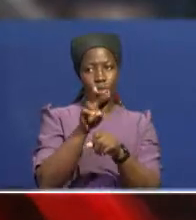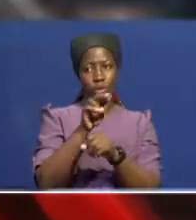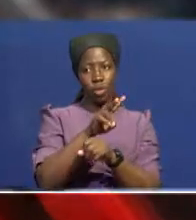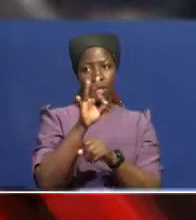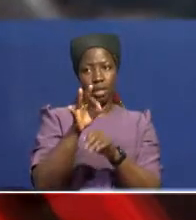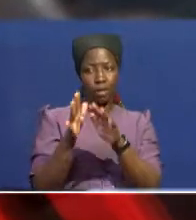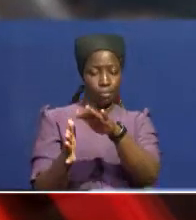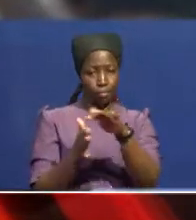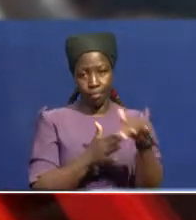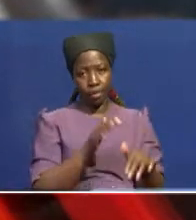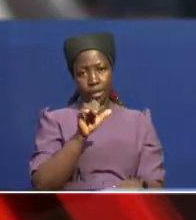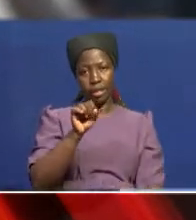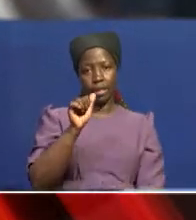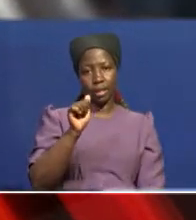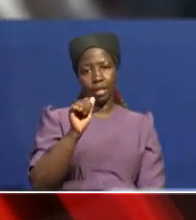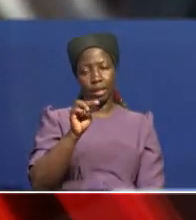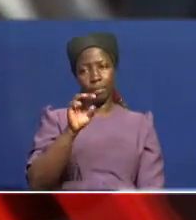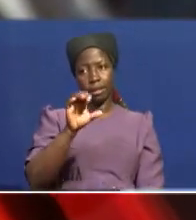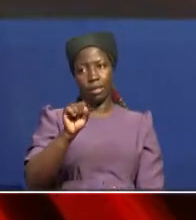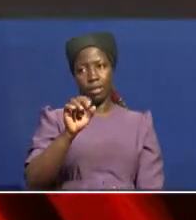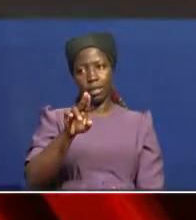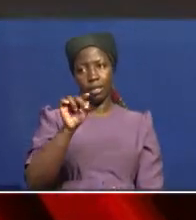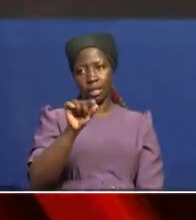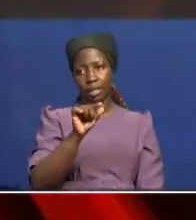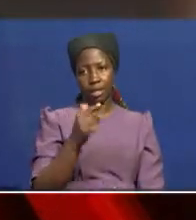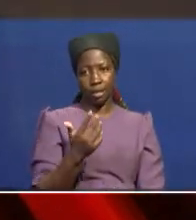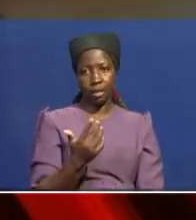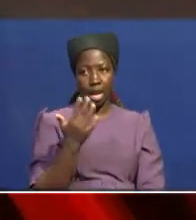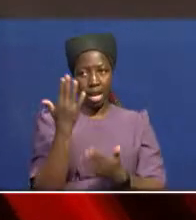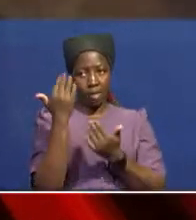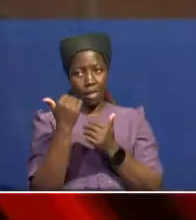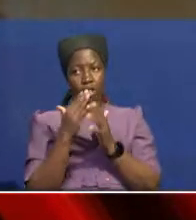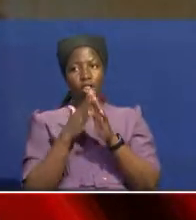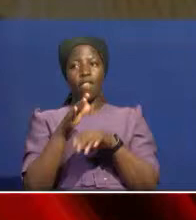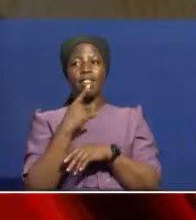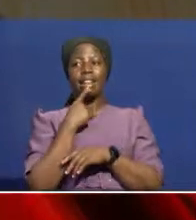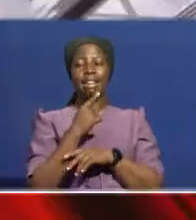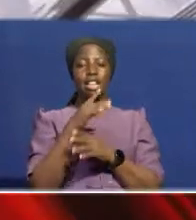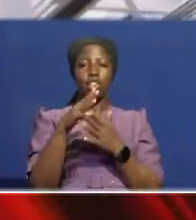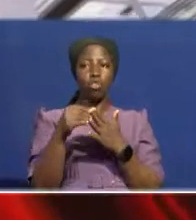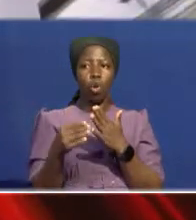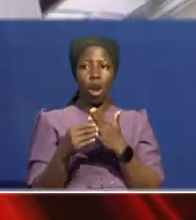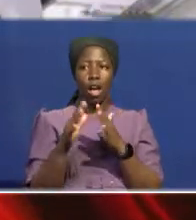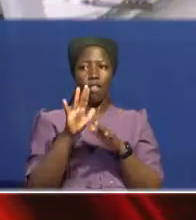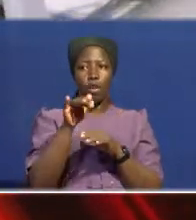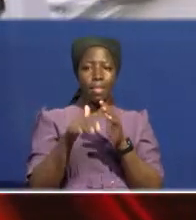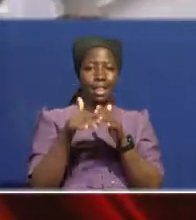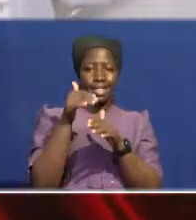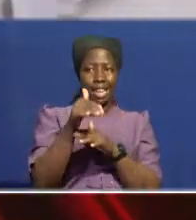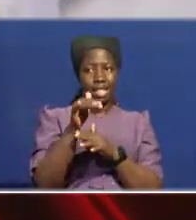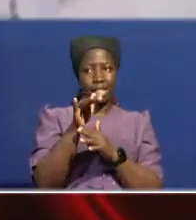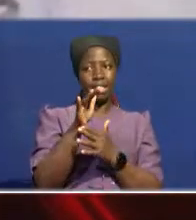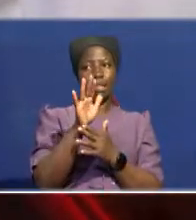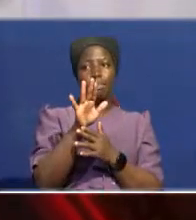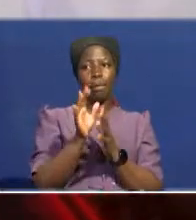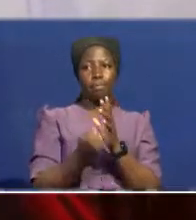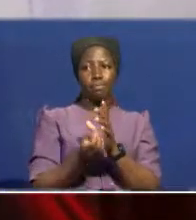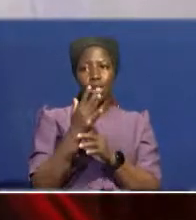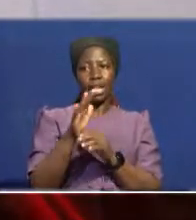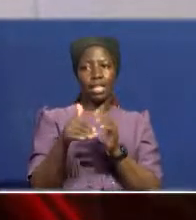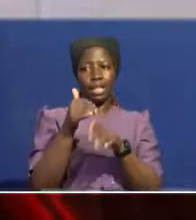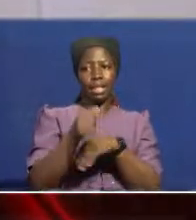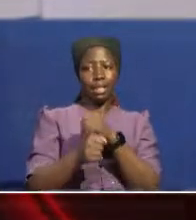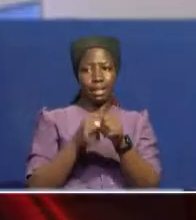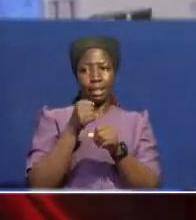Meanwhile, Samsung Electronics expects $100 million or more of revenue from its next batch of advanced chip packaging products this year.